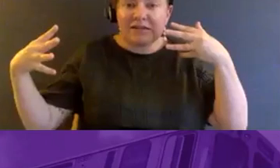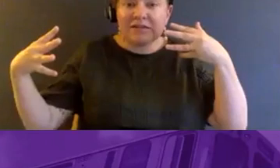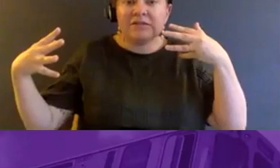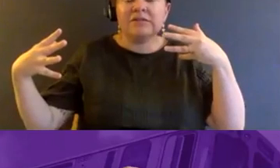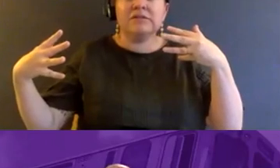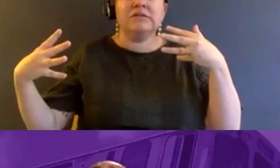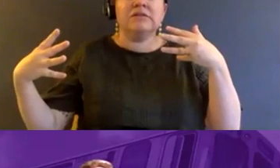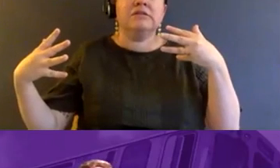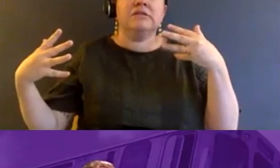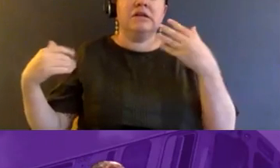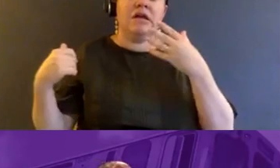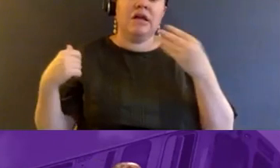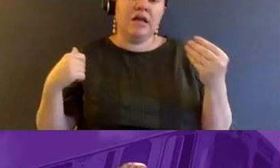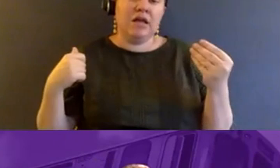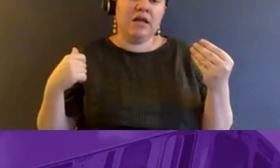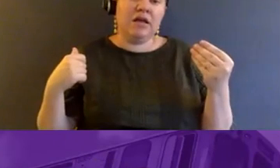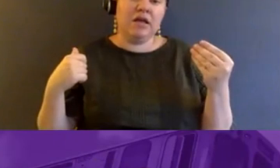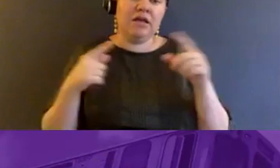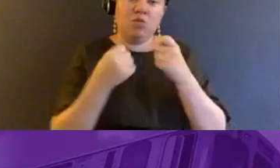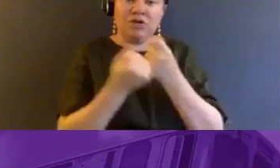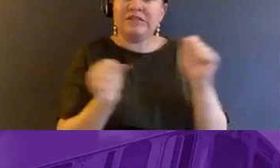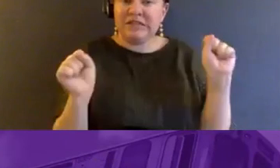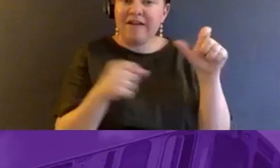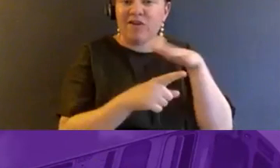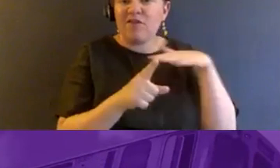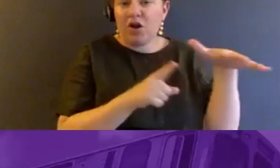and a safer environment.